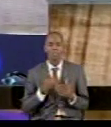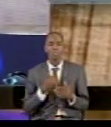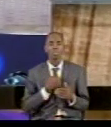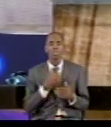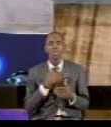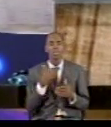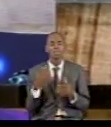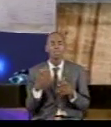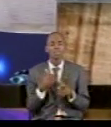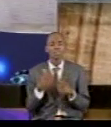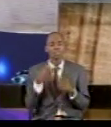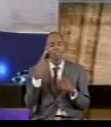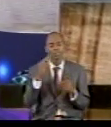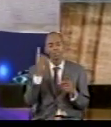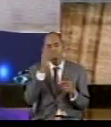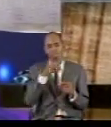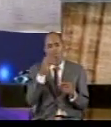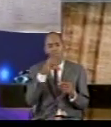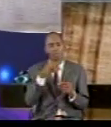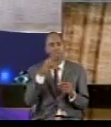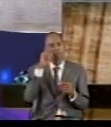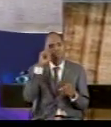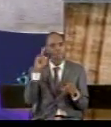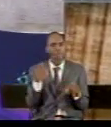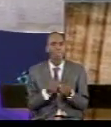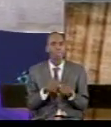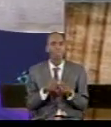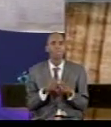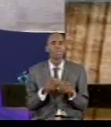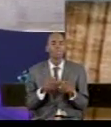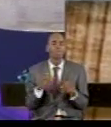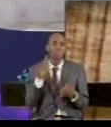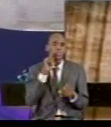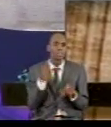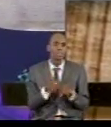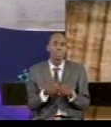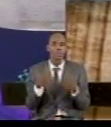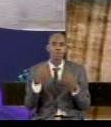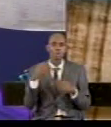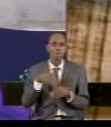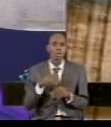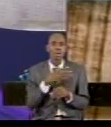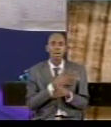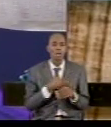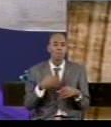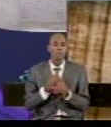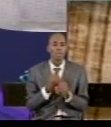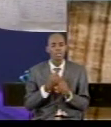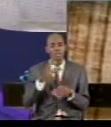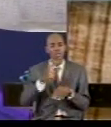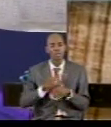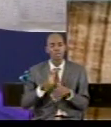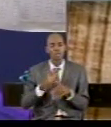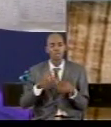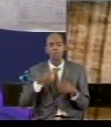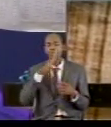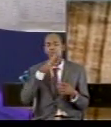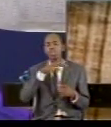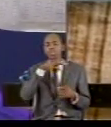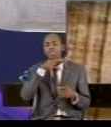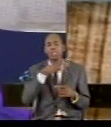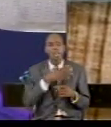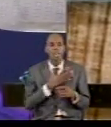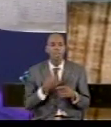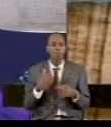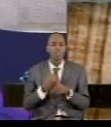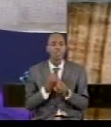brethren come in, and then they pollute the church, and defile the